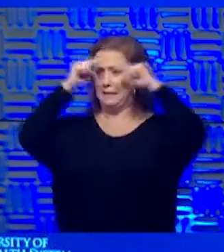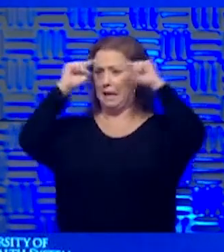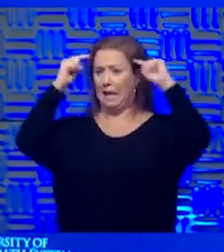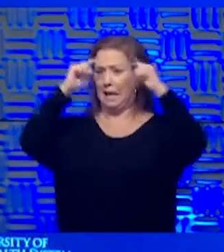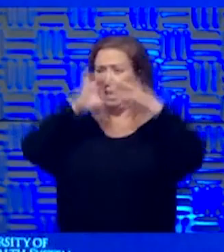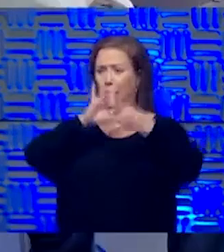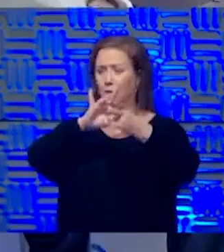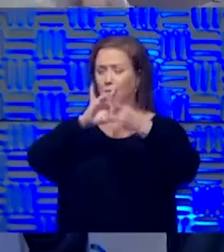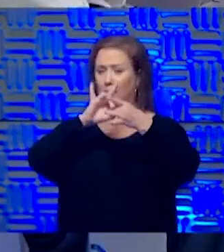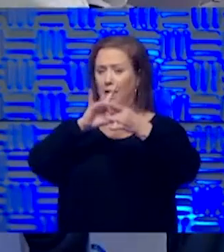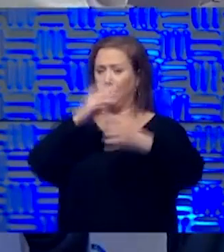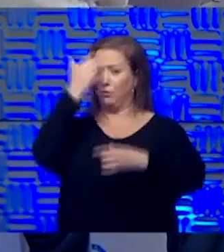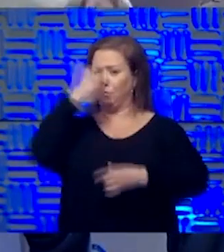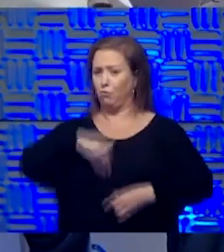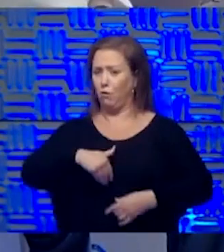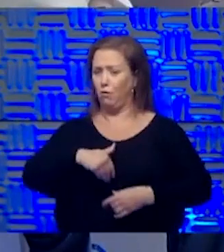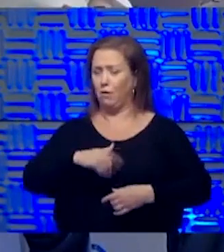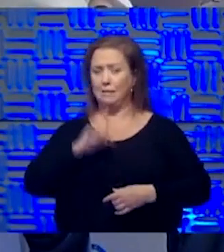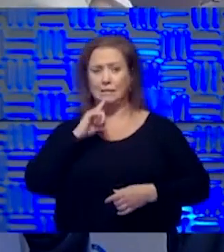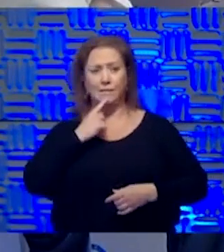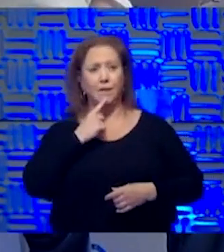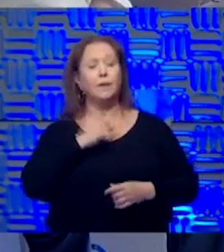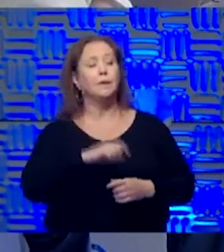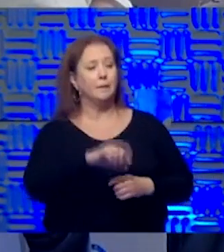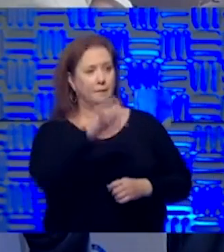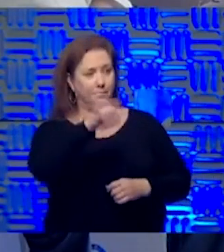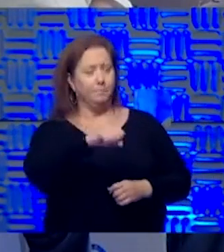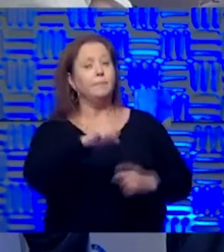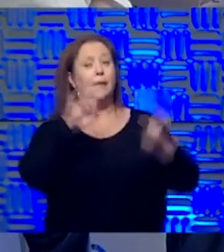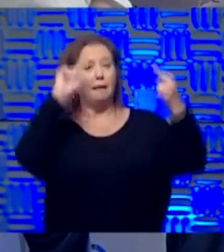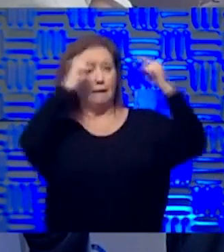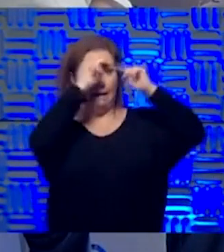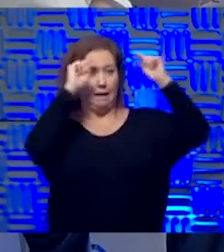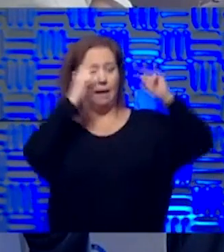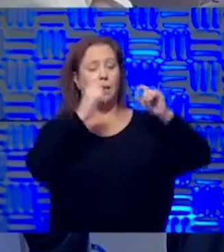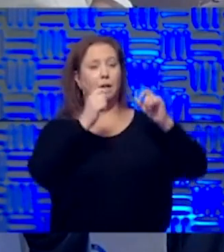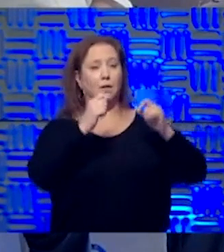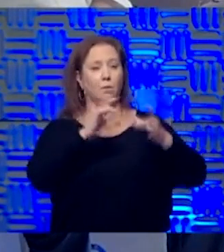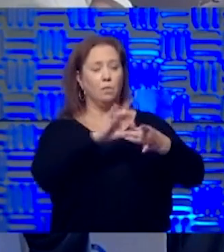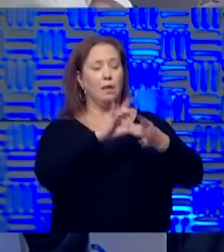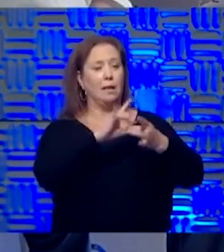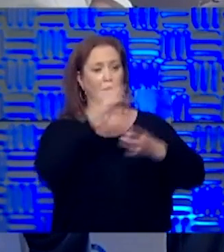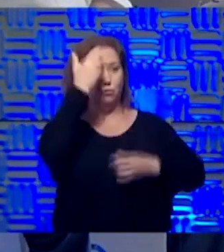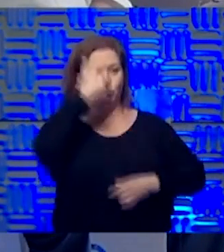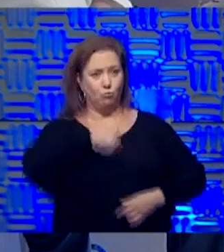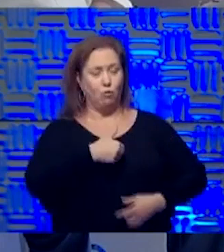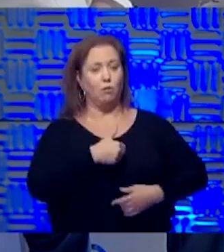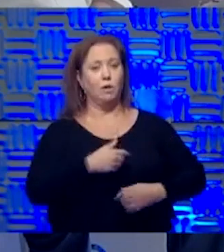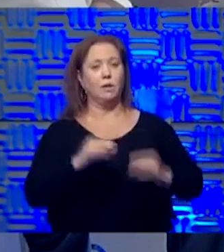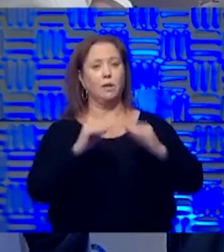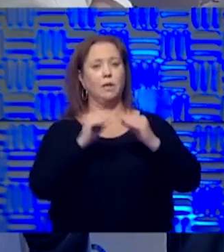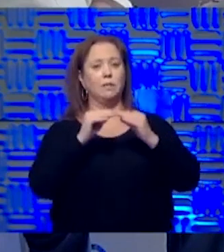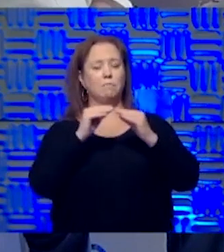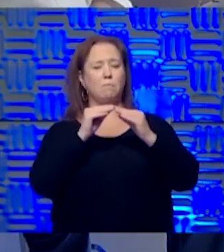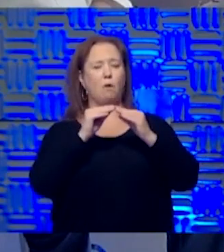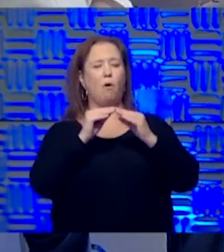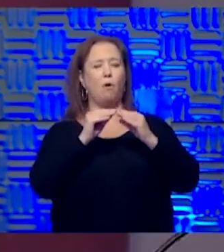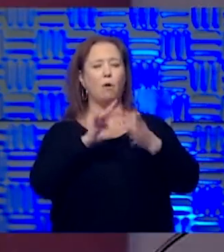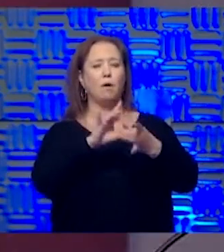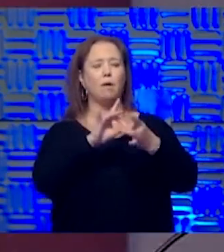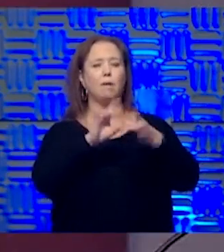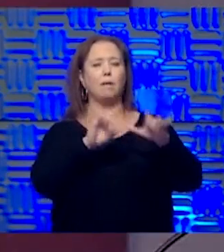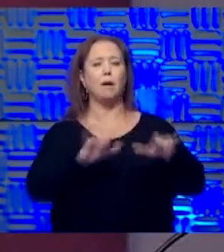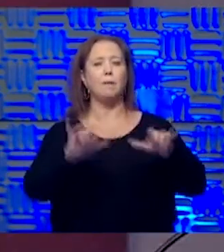be severe? Colleen, what do you think? You definitely can have headache with stroke. It's more common in the posterior circulation